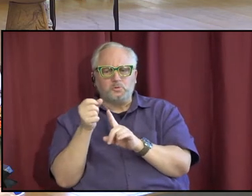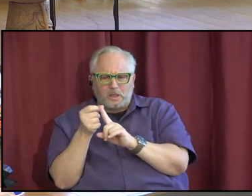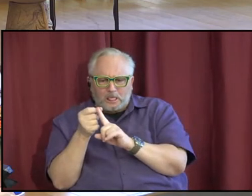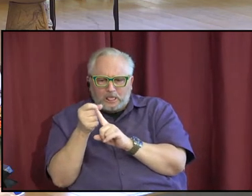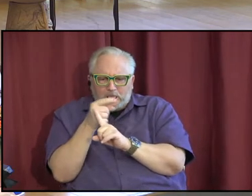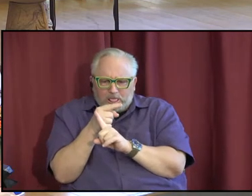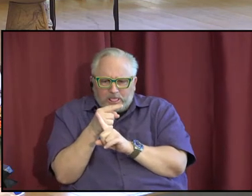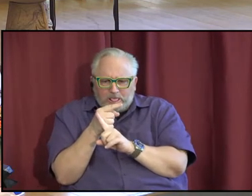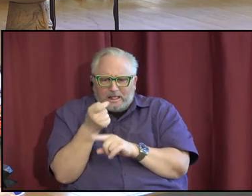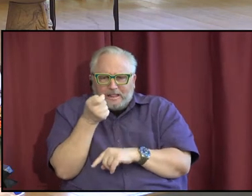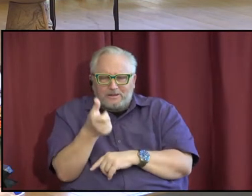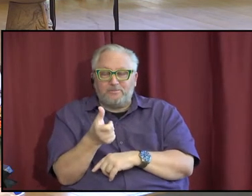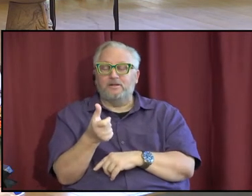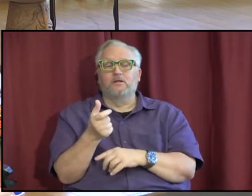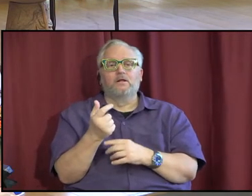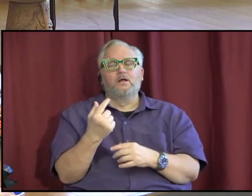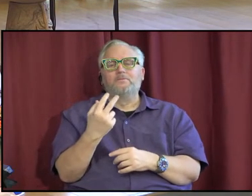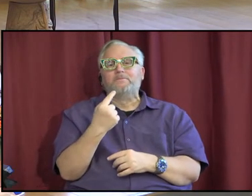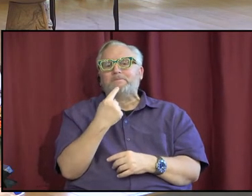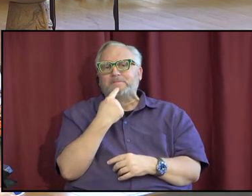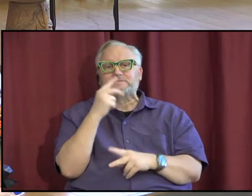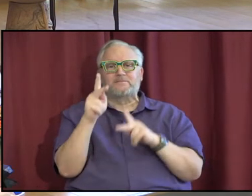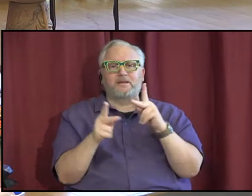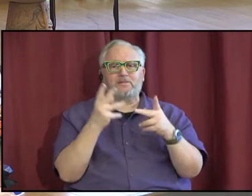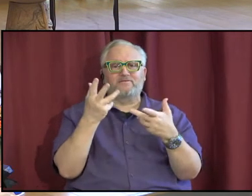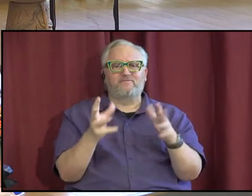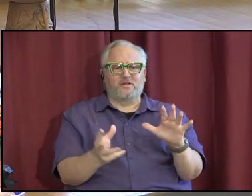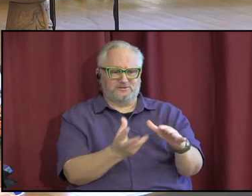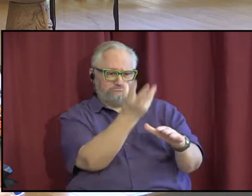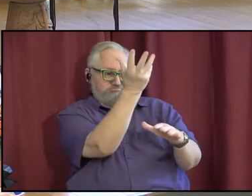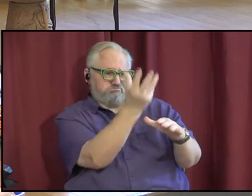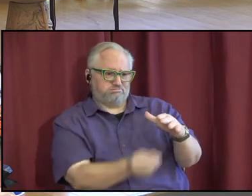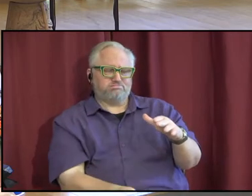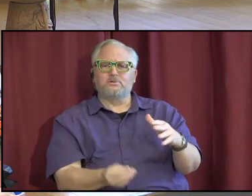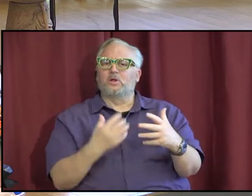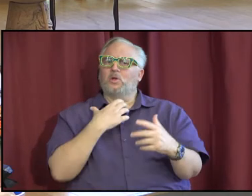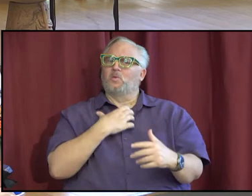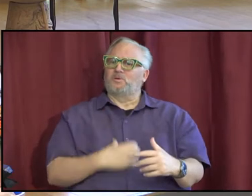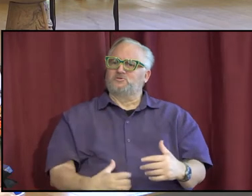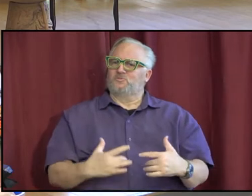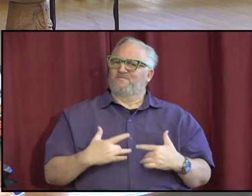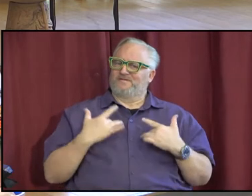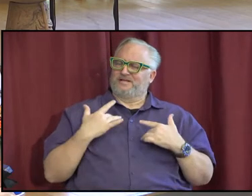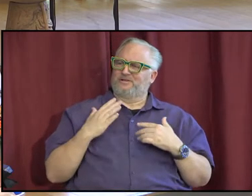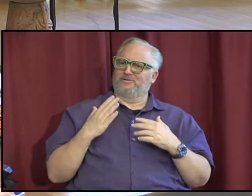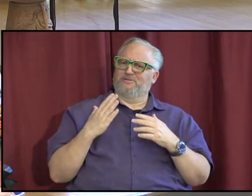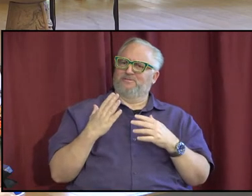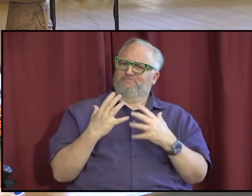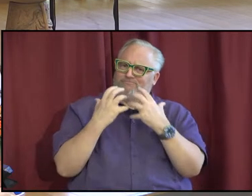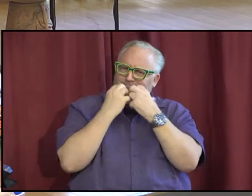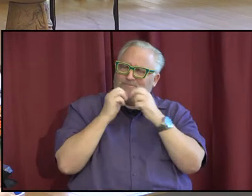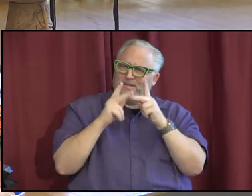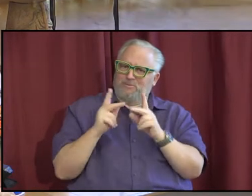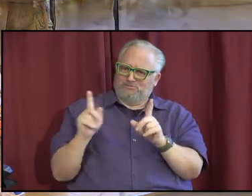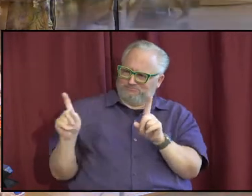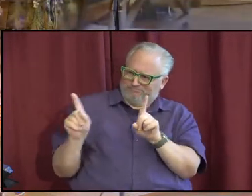for loved ones who have died, and a desire to feel them with us again.